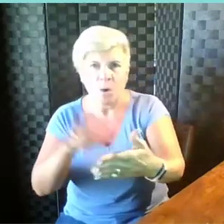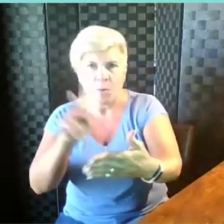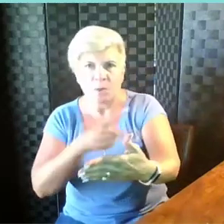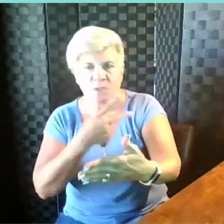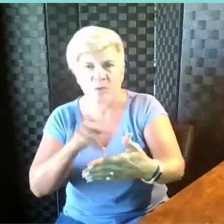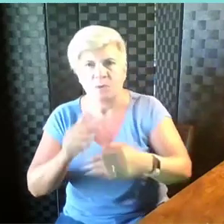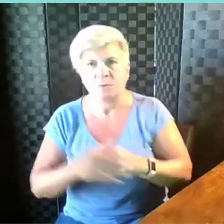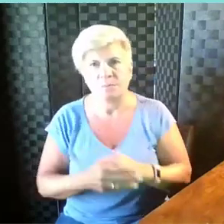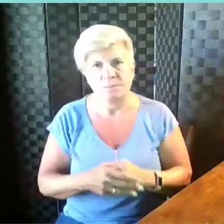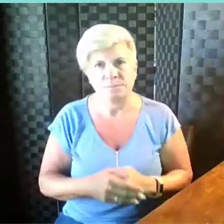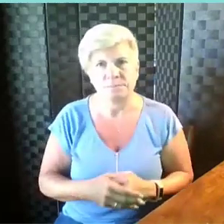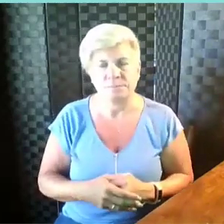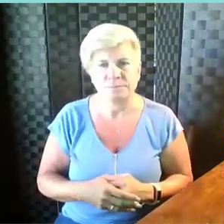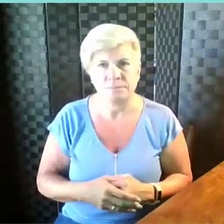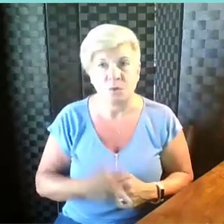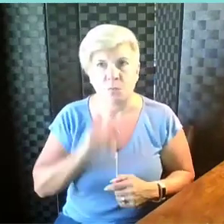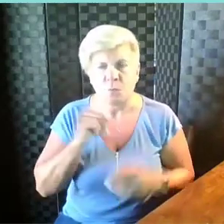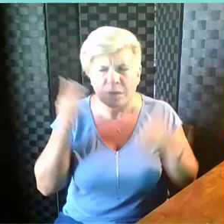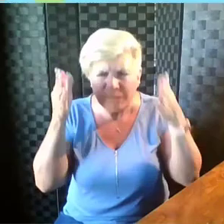on the story today.